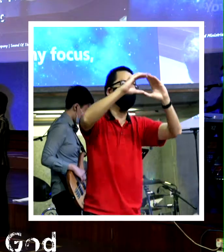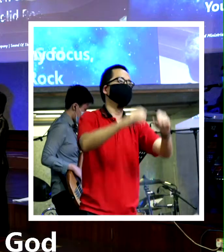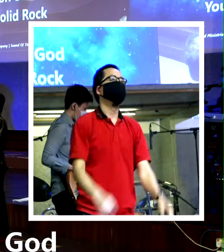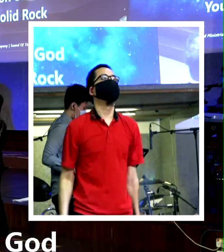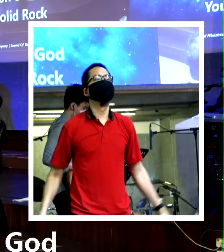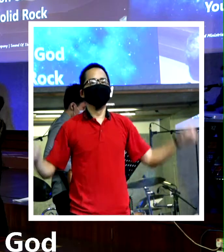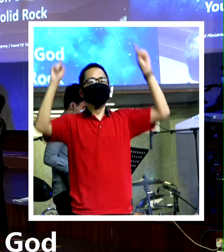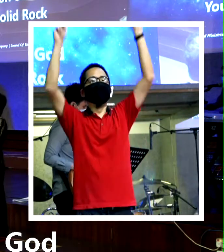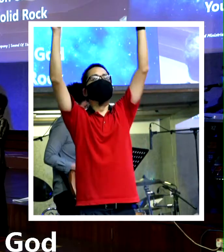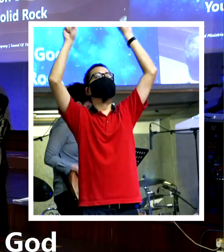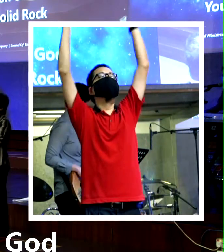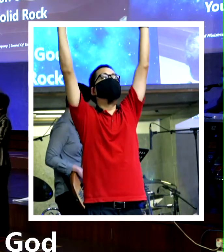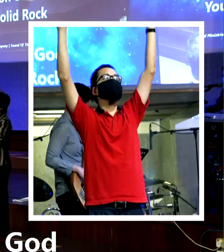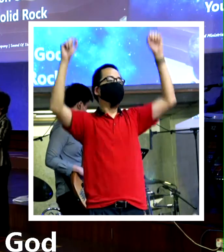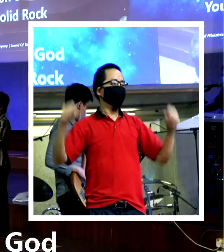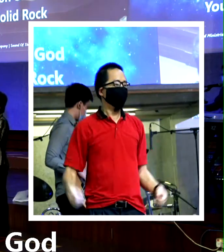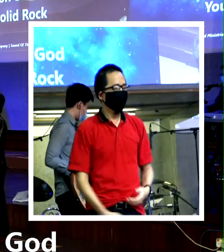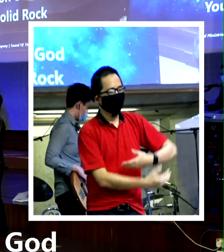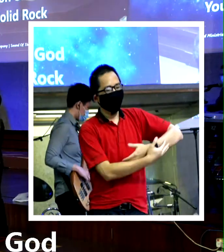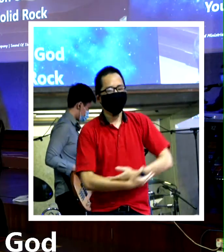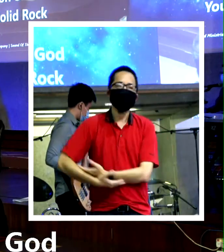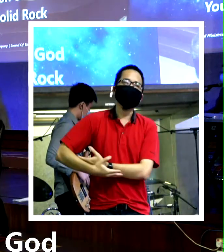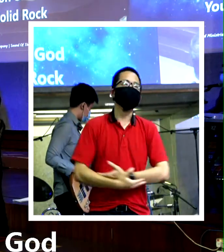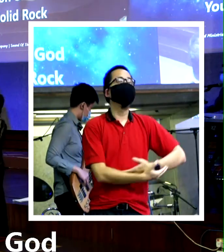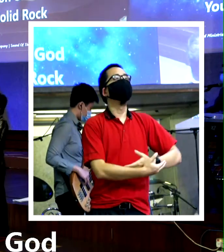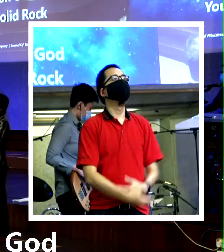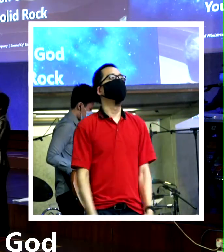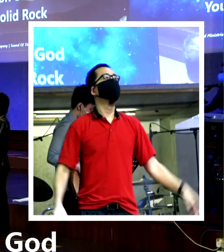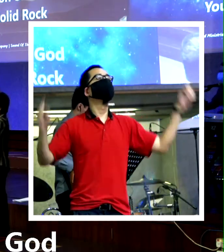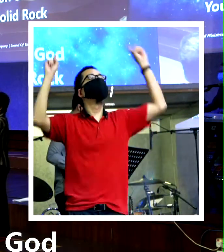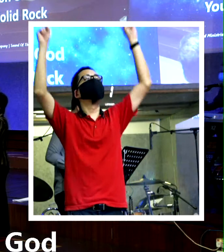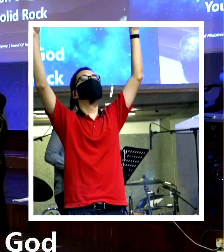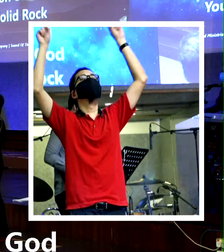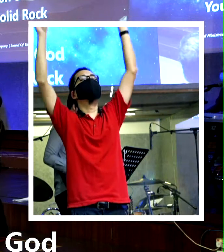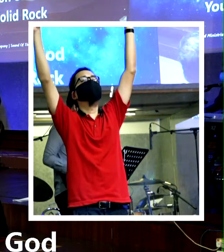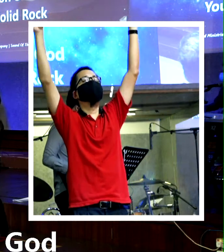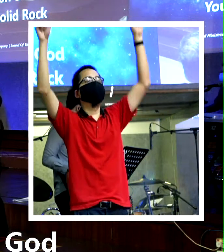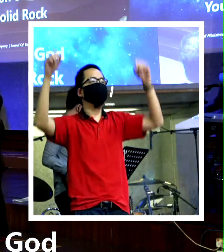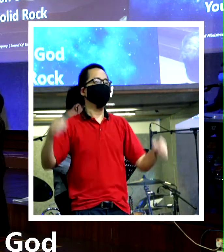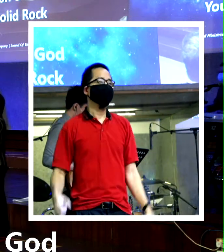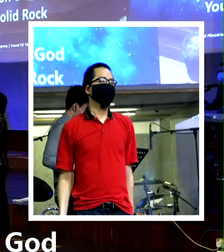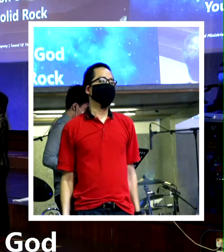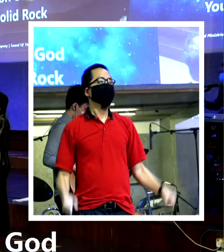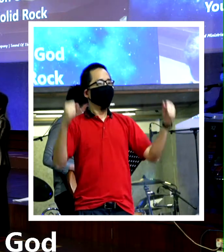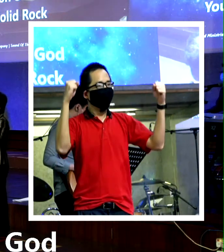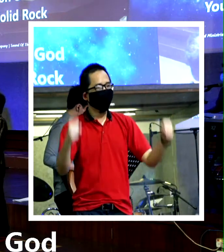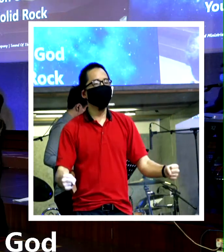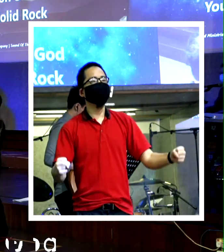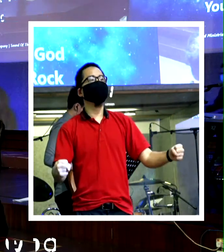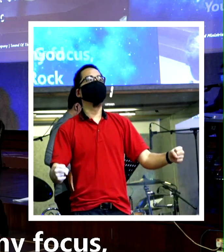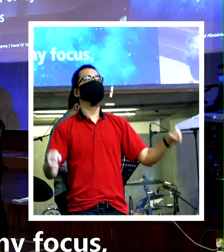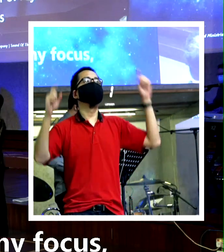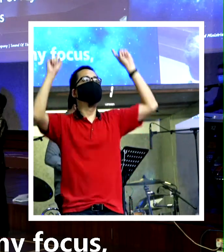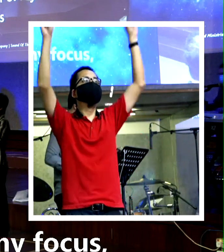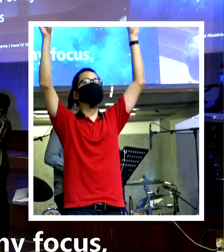Jesus. You are the Son of God. You are the solid